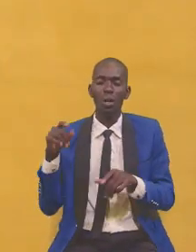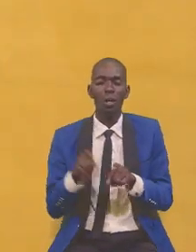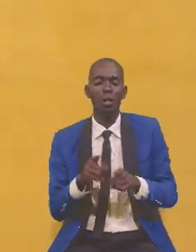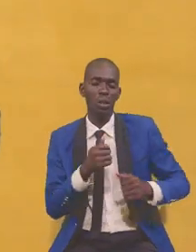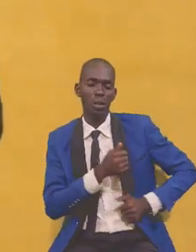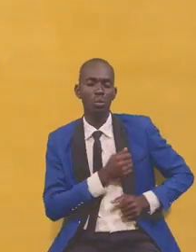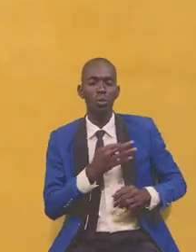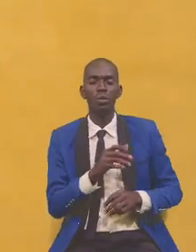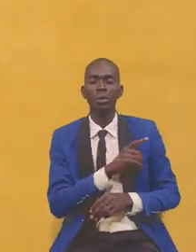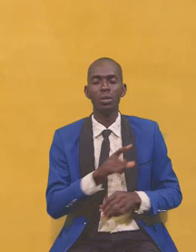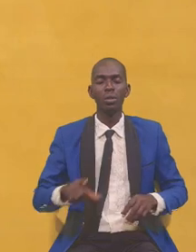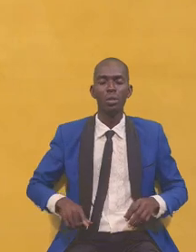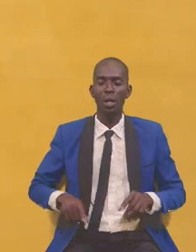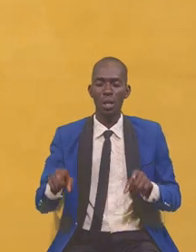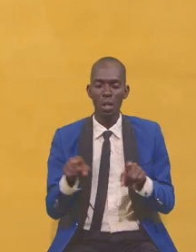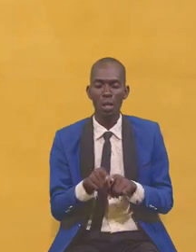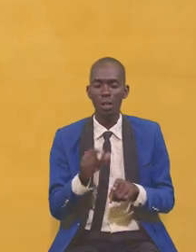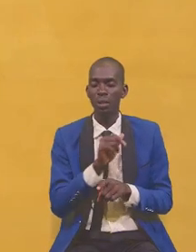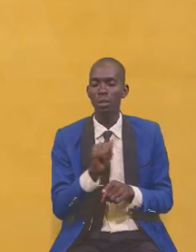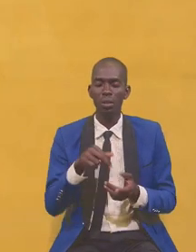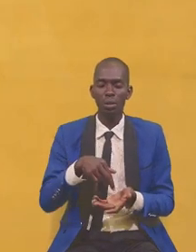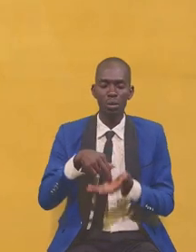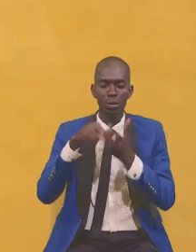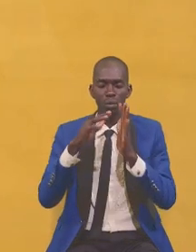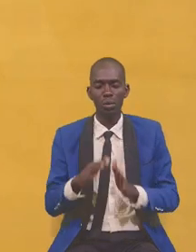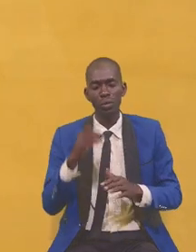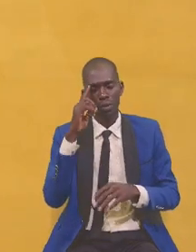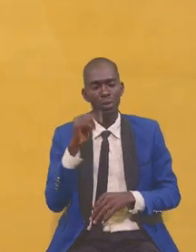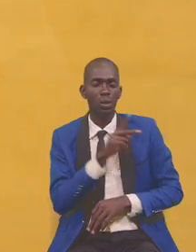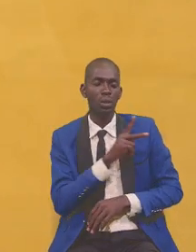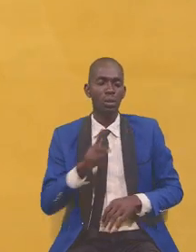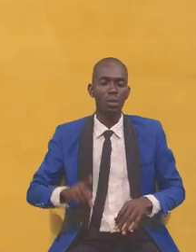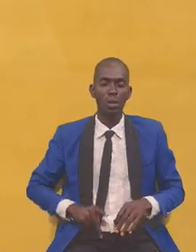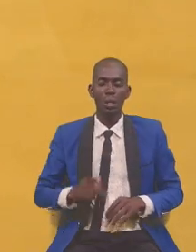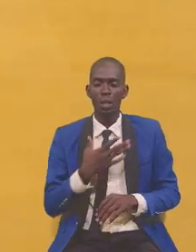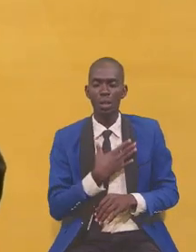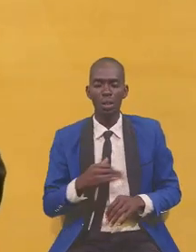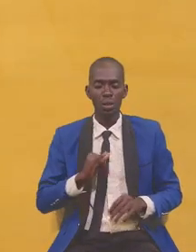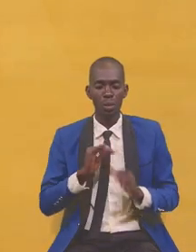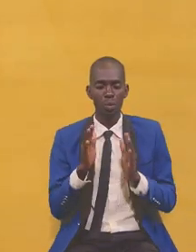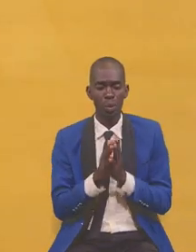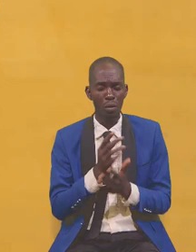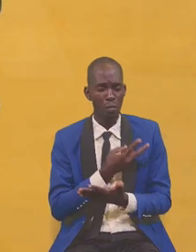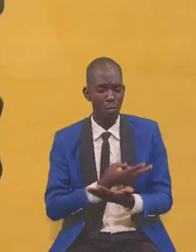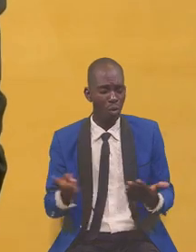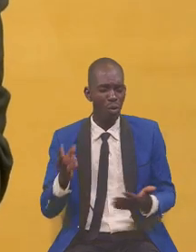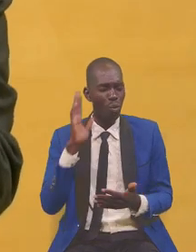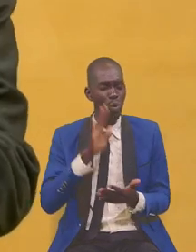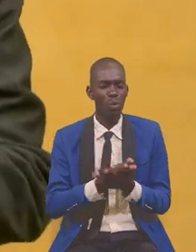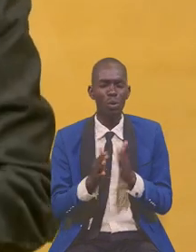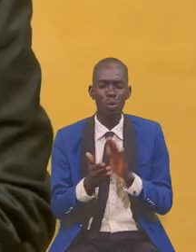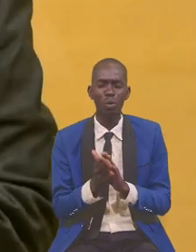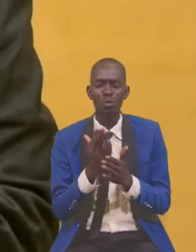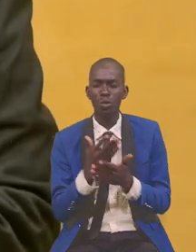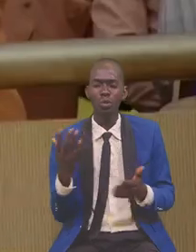the Lord. As ambassadors for the King. And I pray failure will become